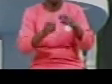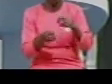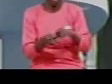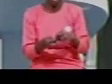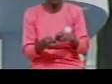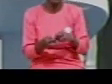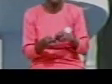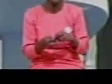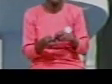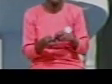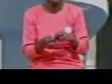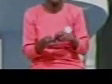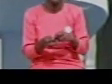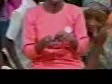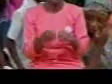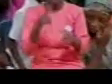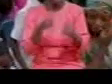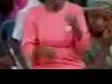end has come.